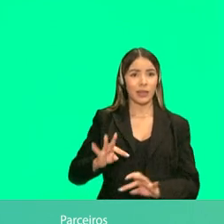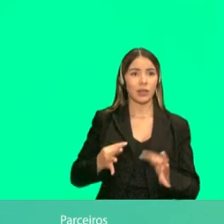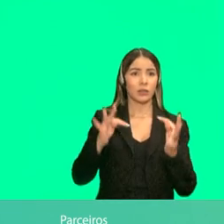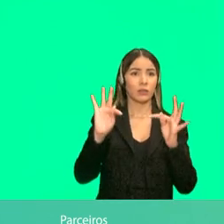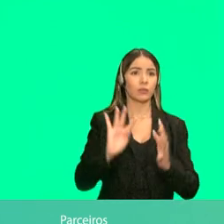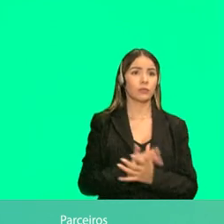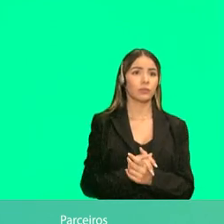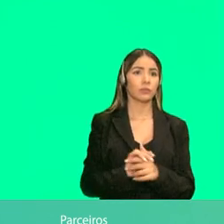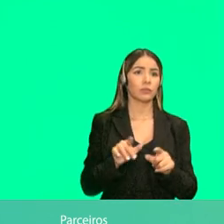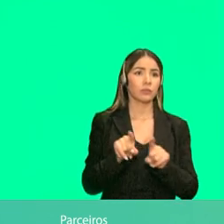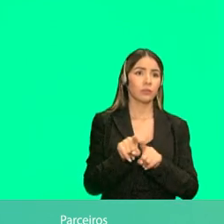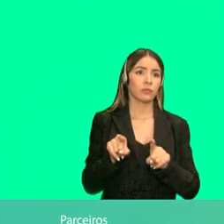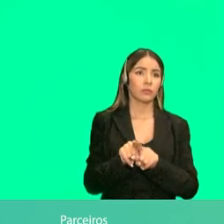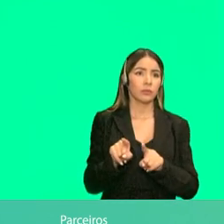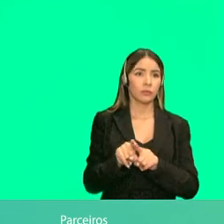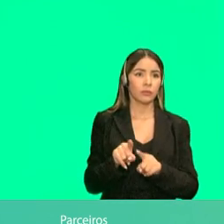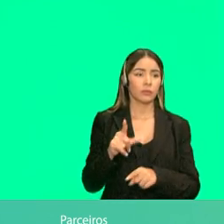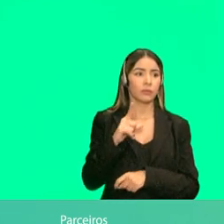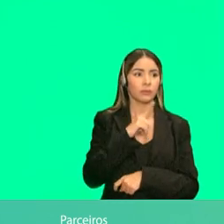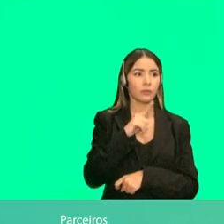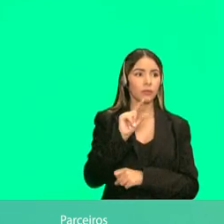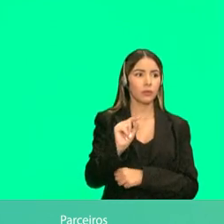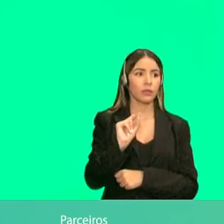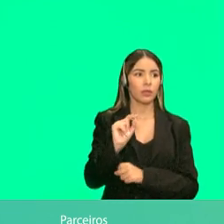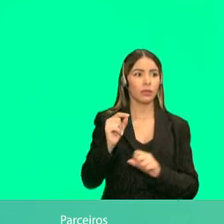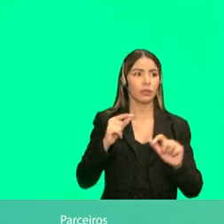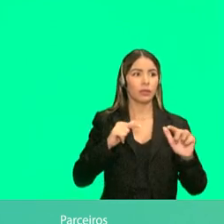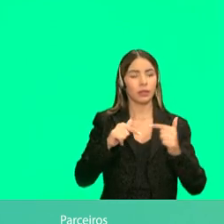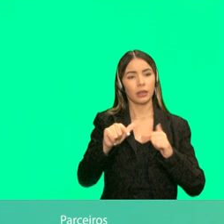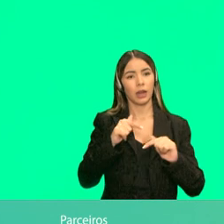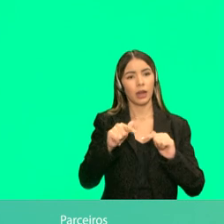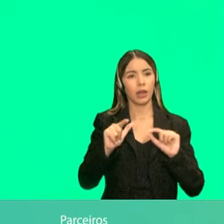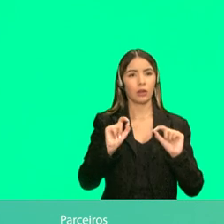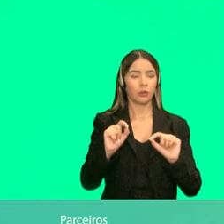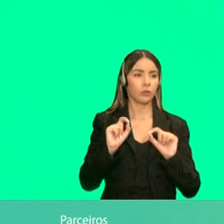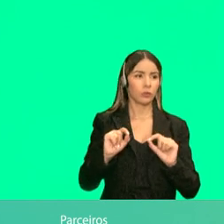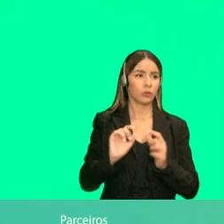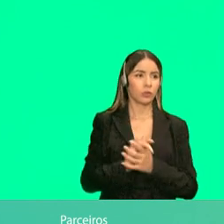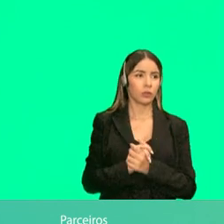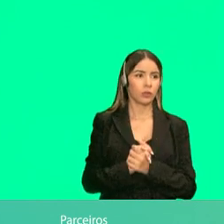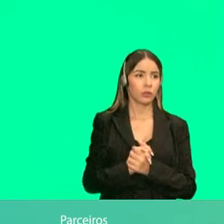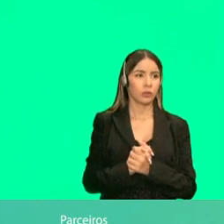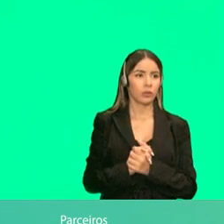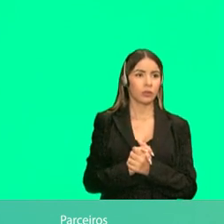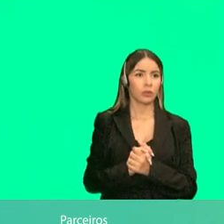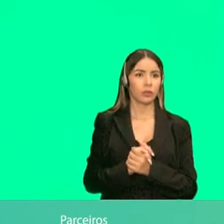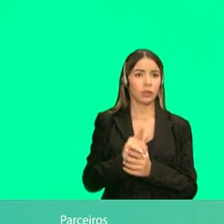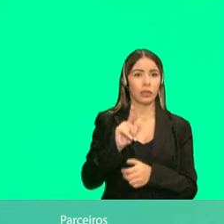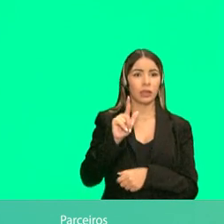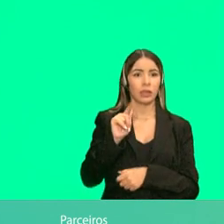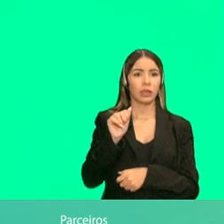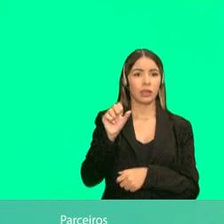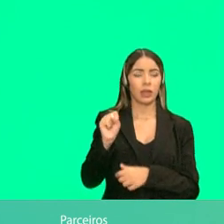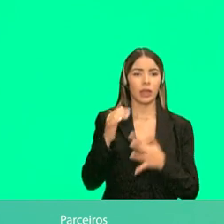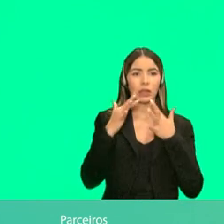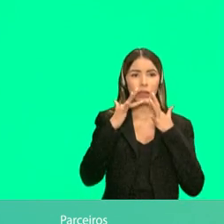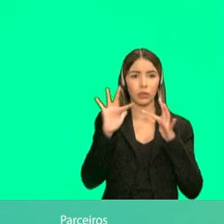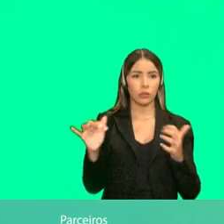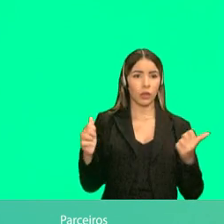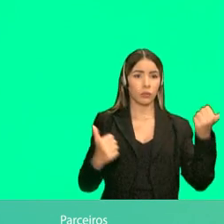means 3% of our consumption, gas consumption, in the Cubatão complex.